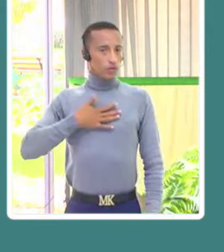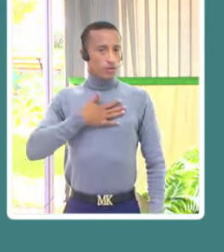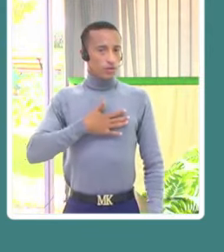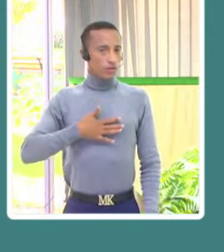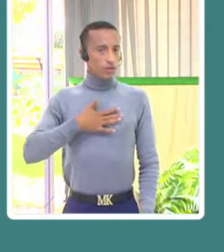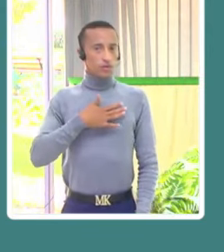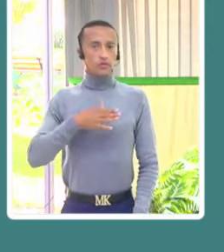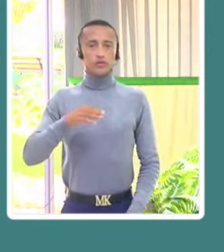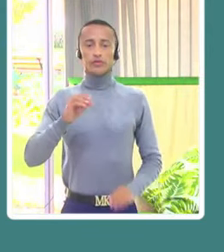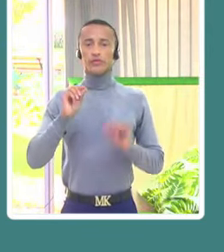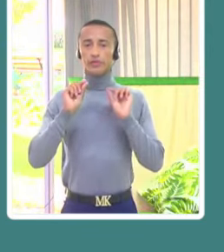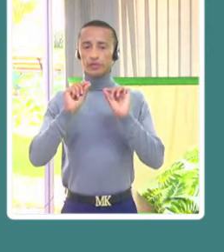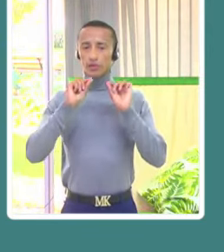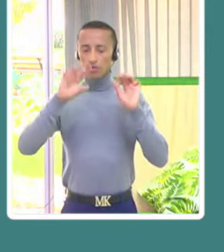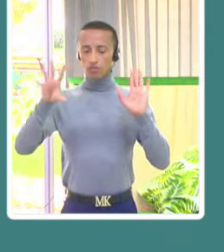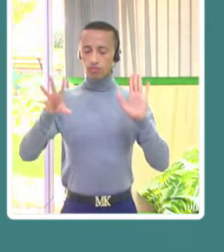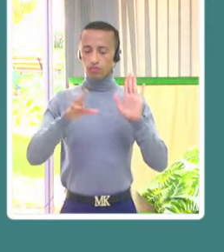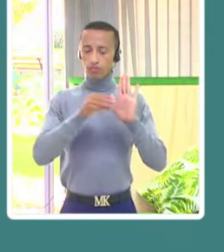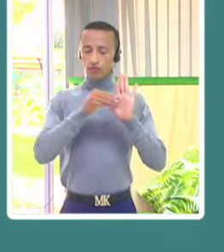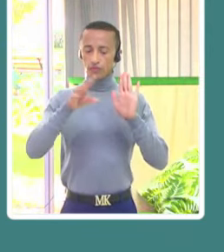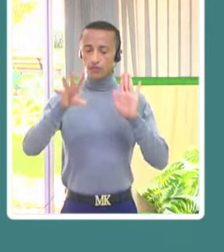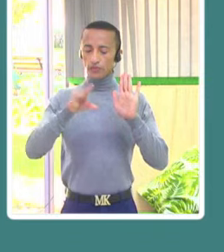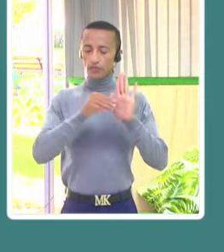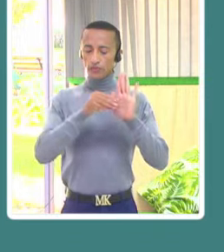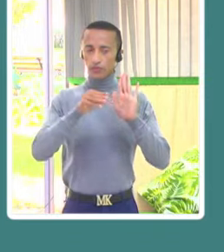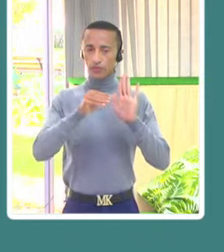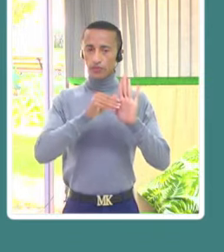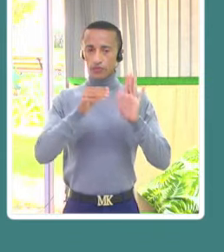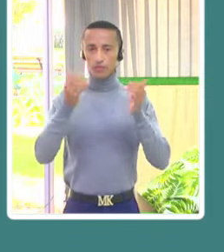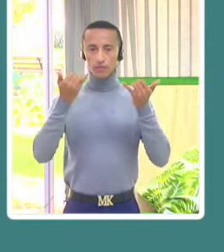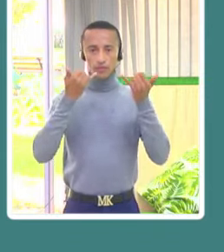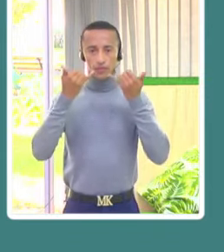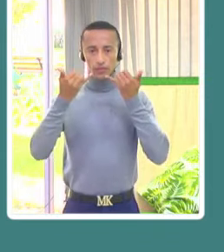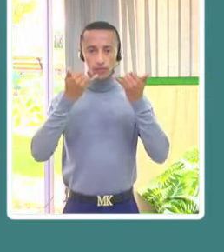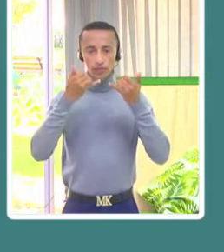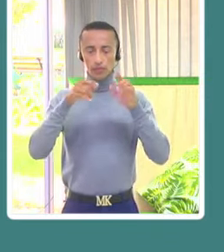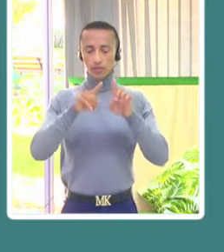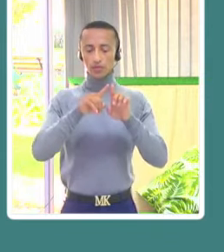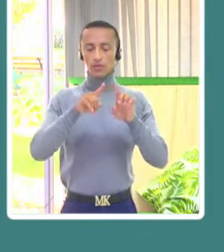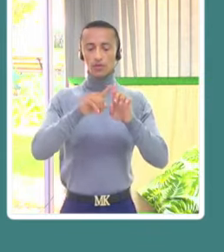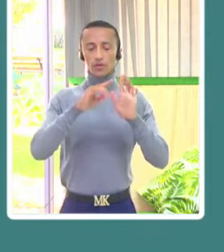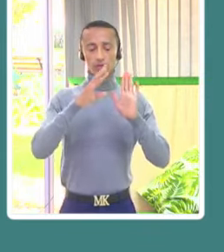public infrastructure. Now, how did India go about?